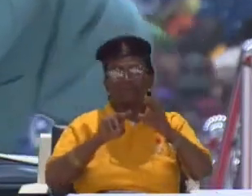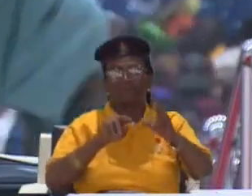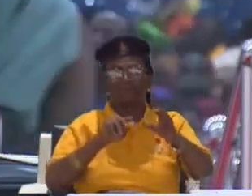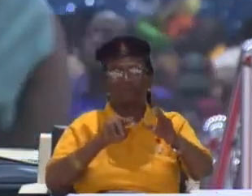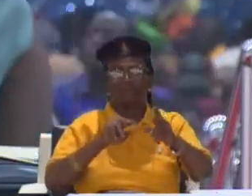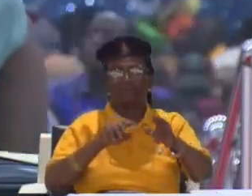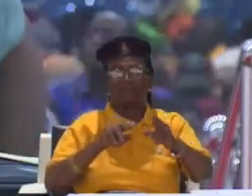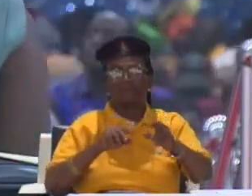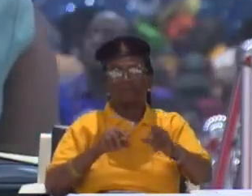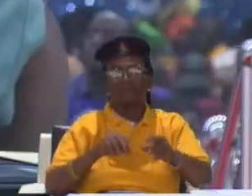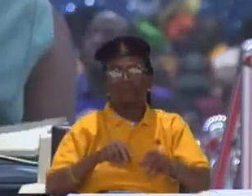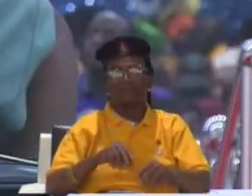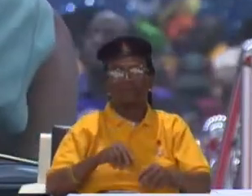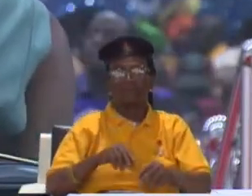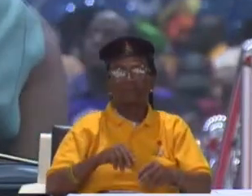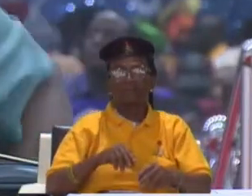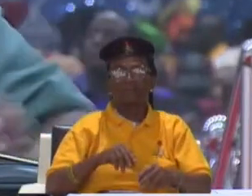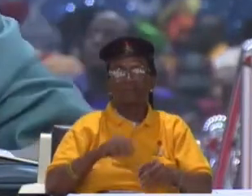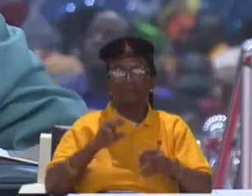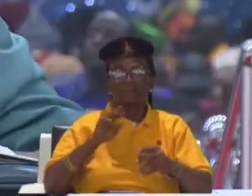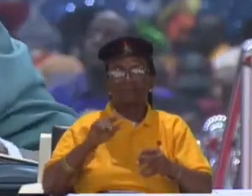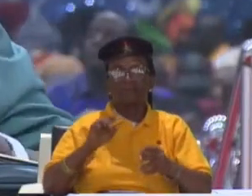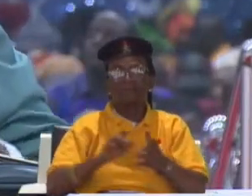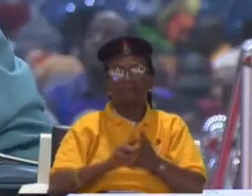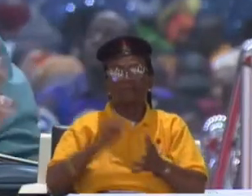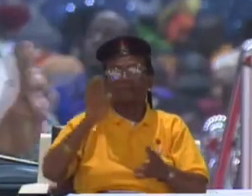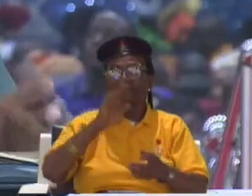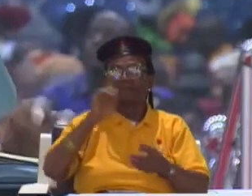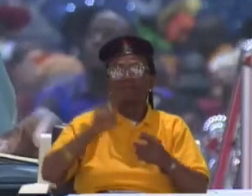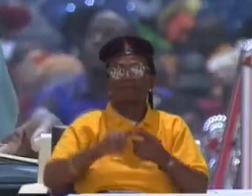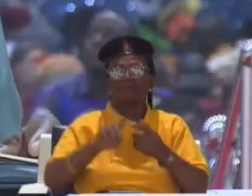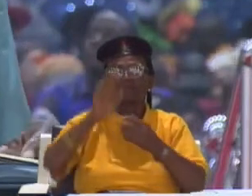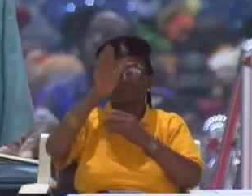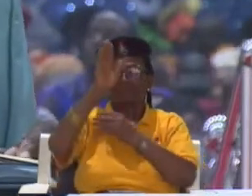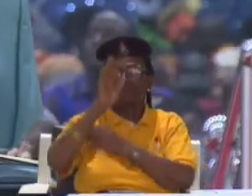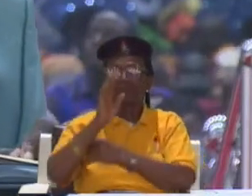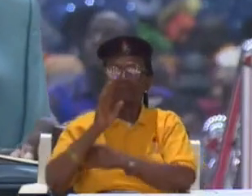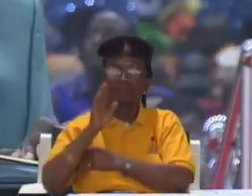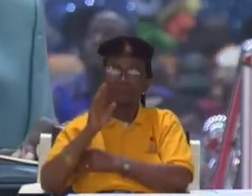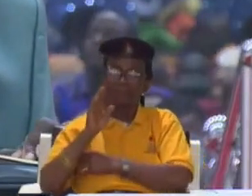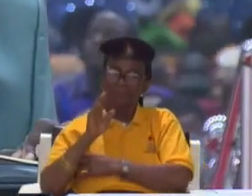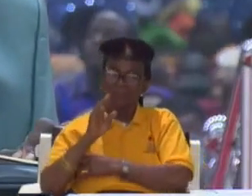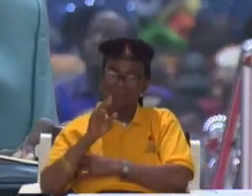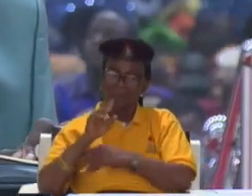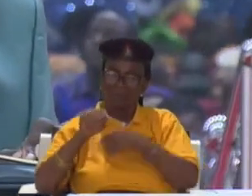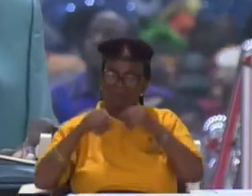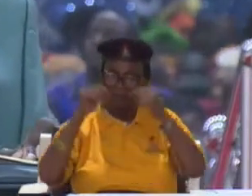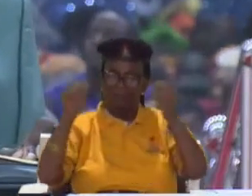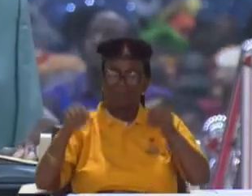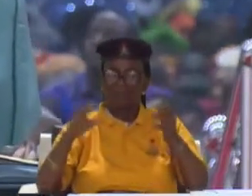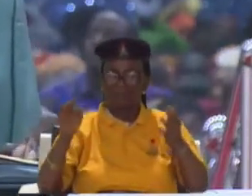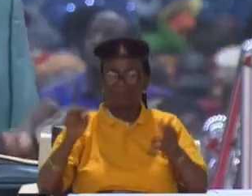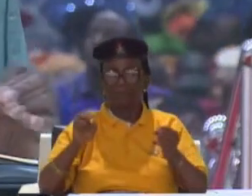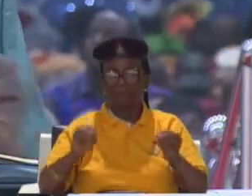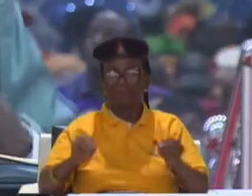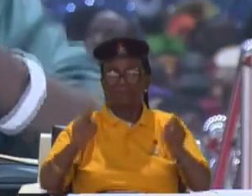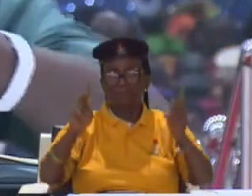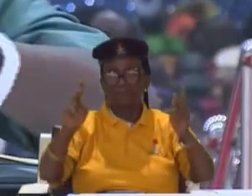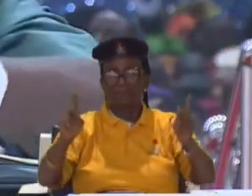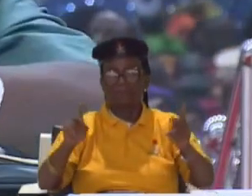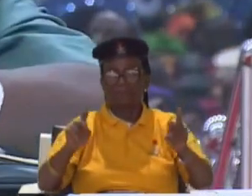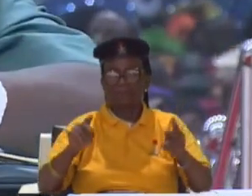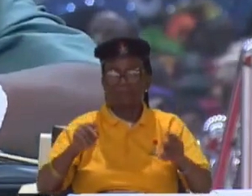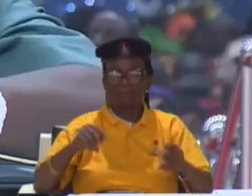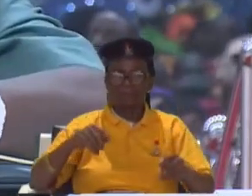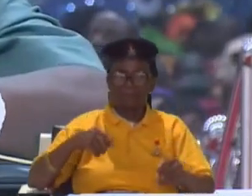lero lo. Glory be to God. Ogo ni fun Olorun loki orun. Okay, are we ready